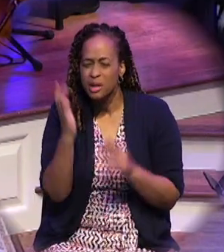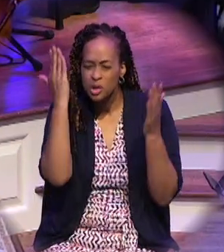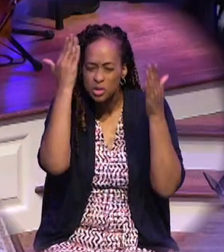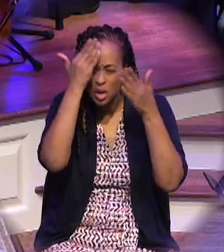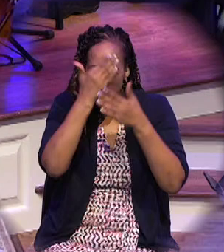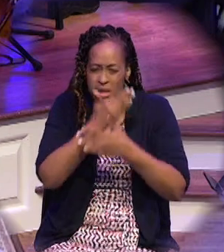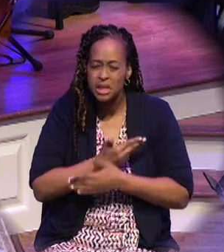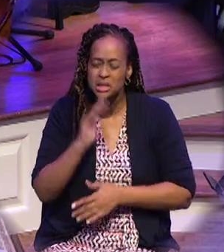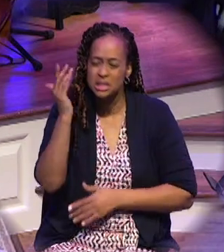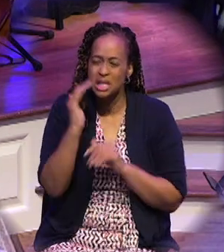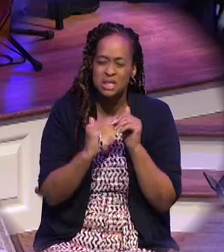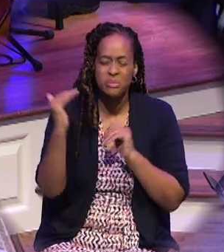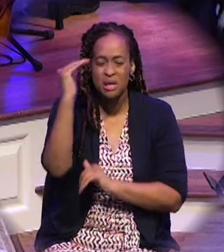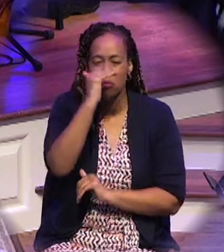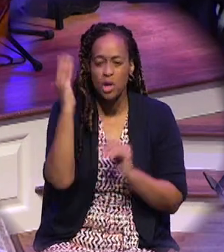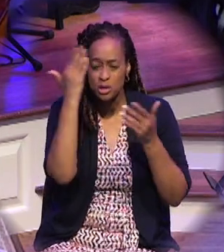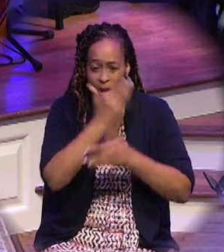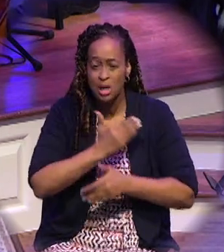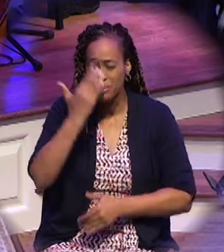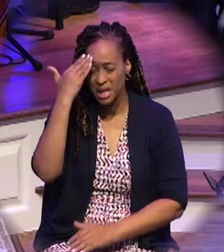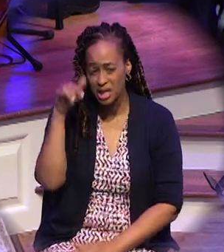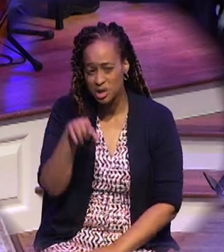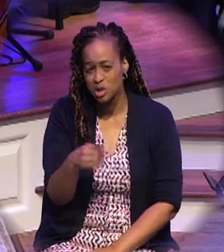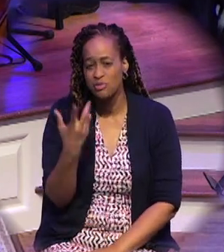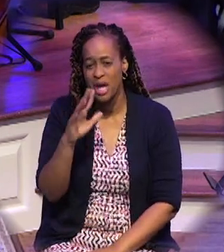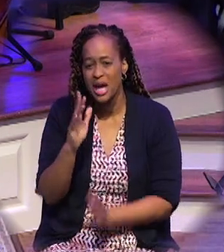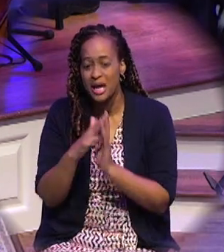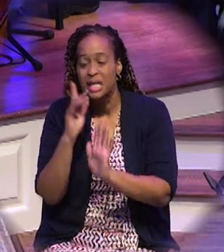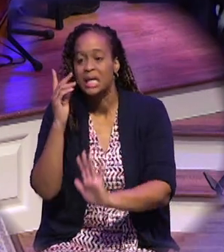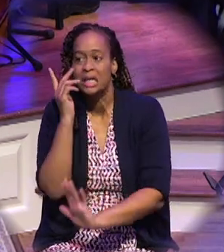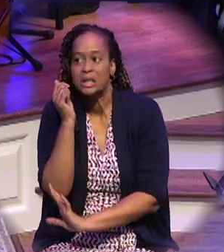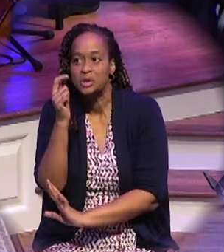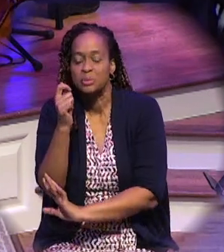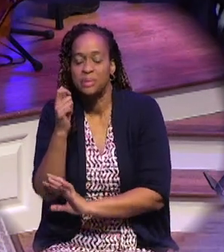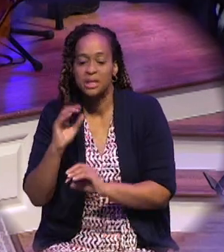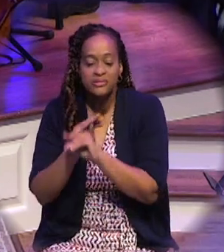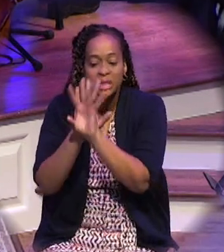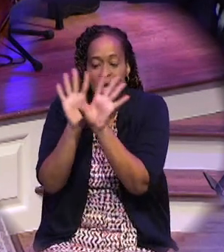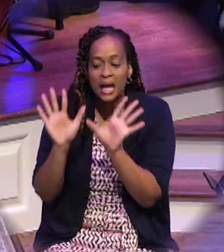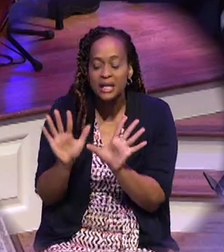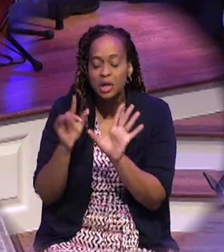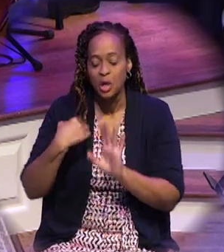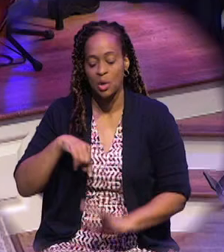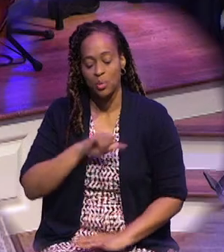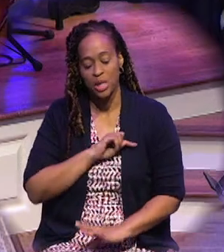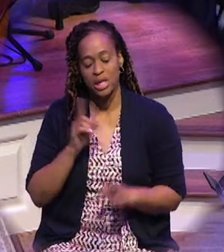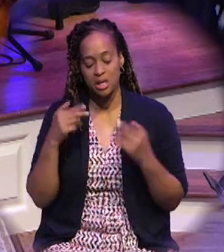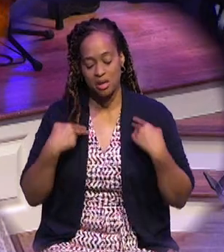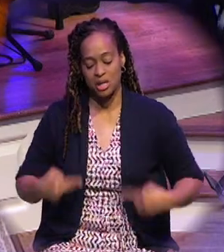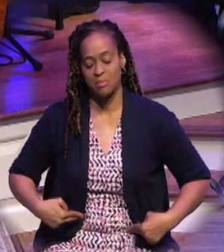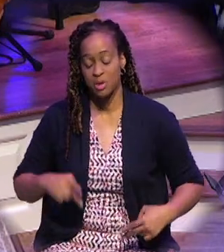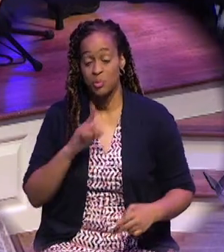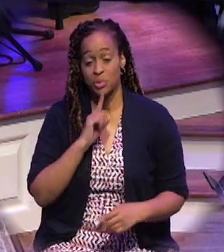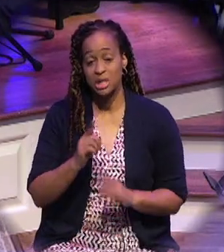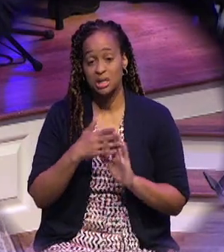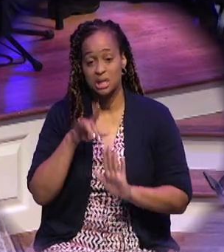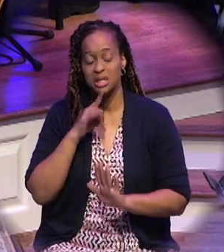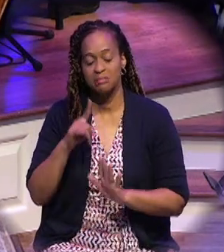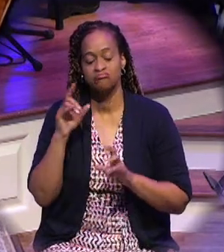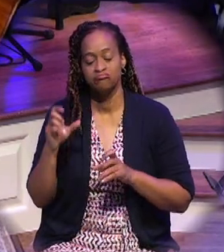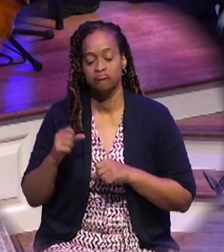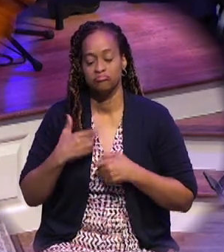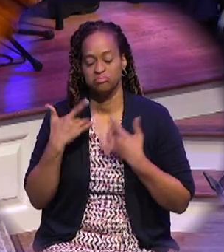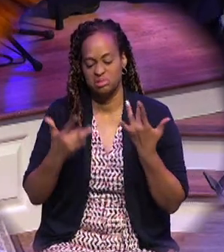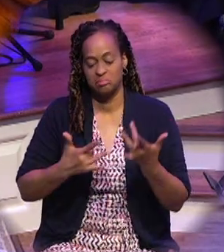that seems even more dark because you've had a glimpse of the light? We human beings are really resilient people, aren't we? We